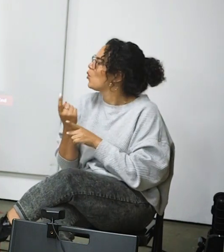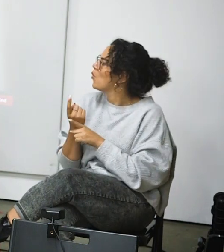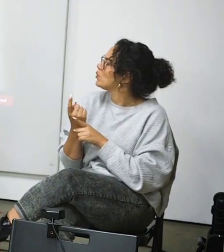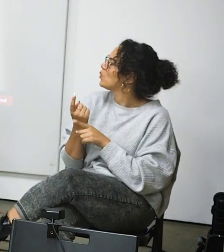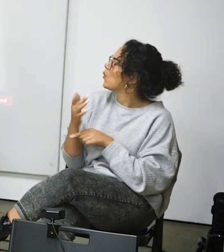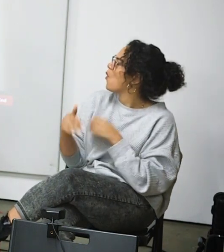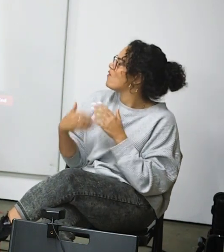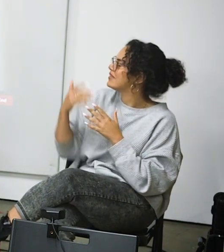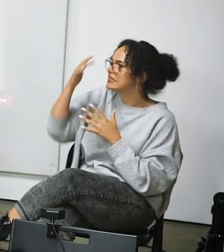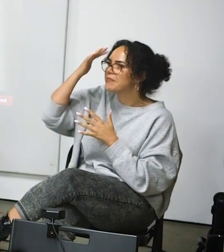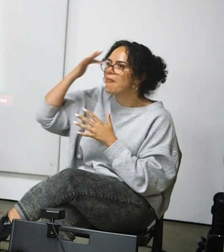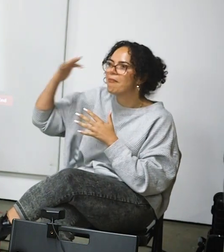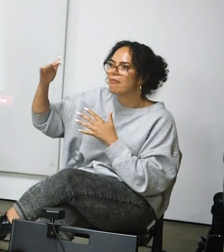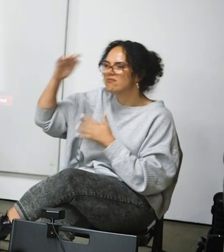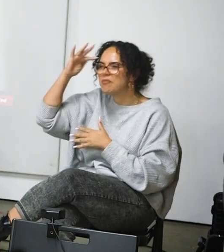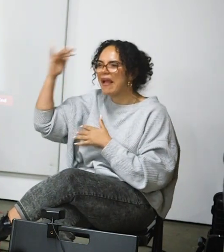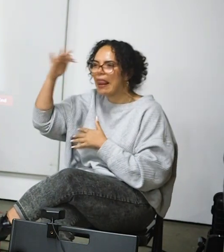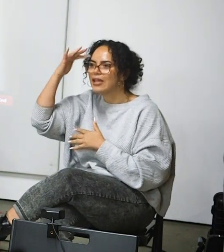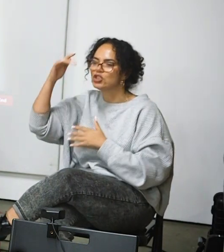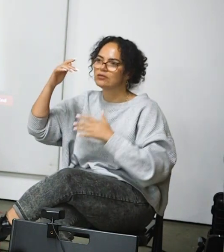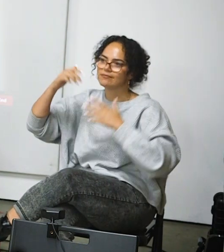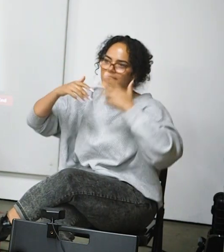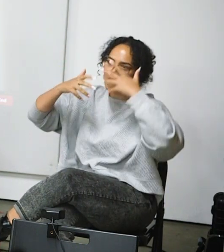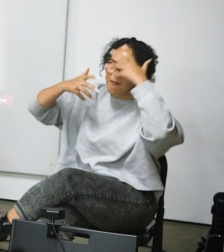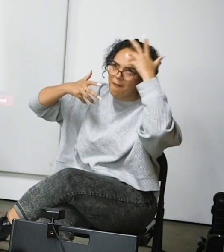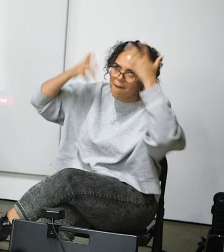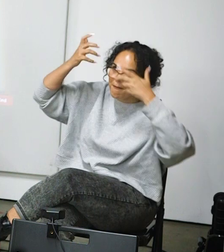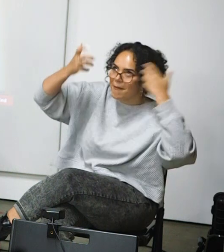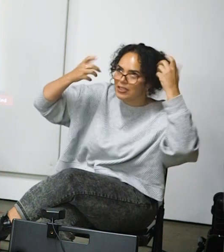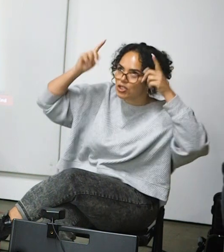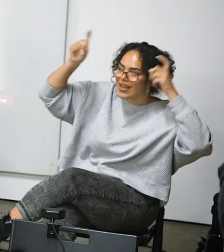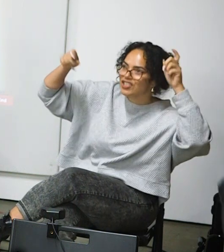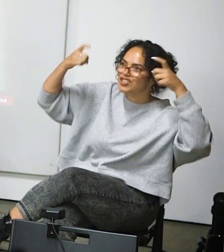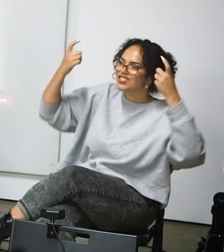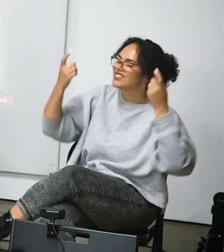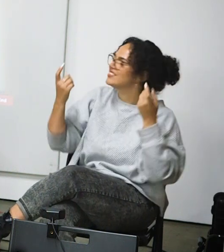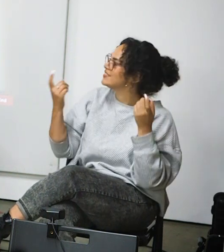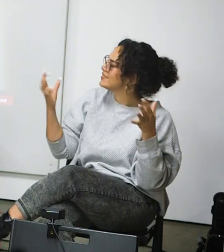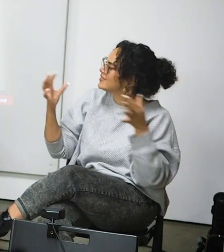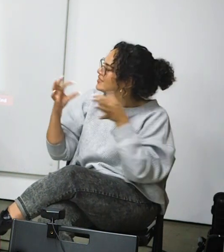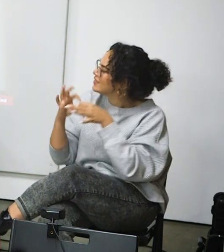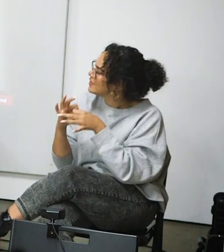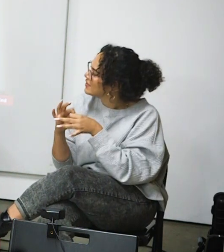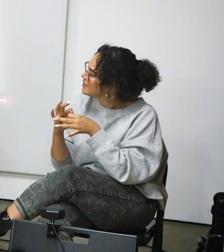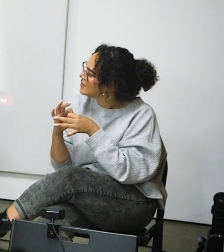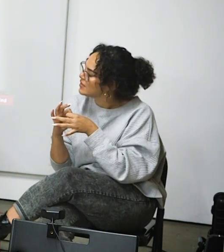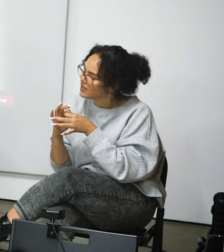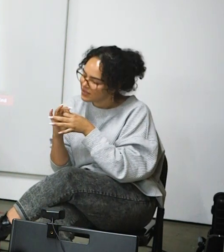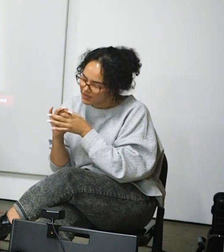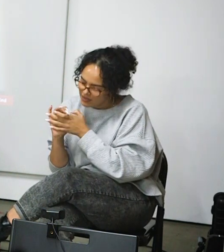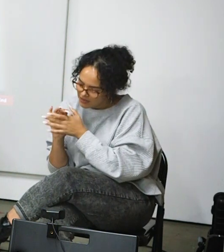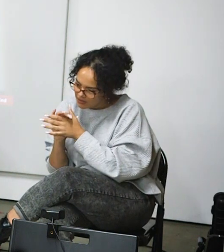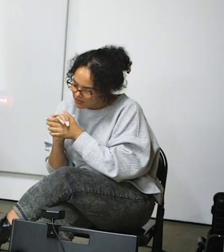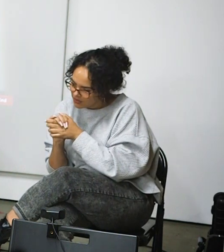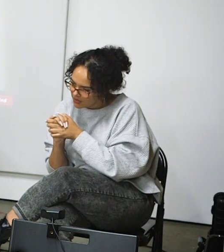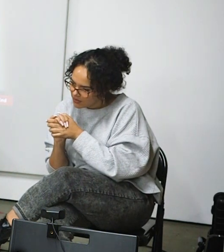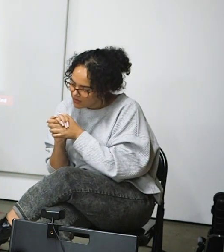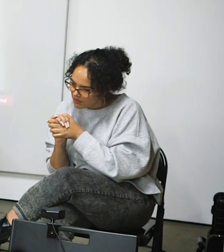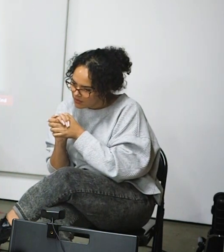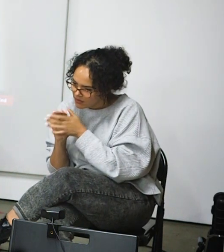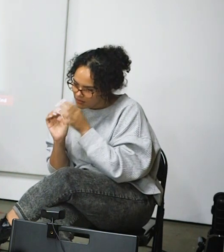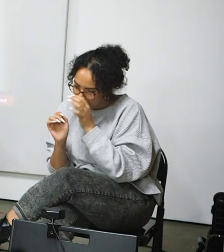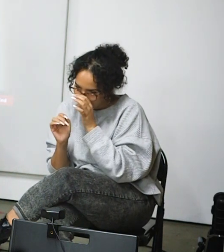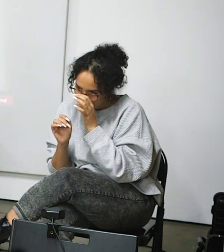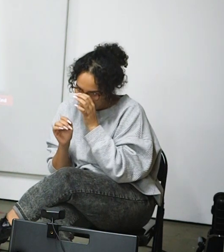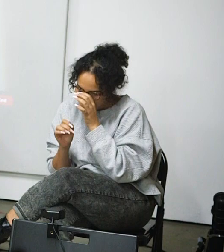value of that is? Yeah, I guess, I suppose to slightly echo what others have said, it's